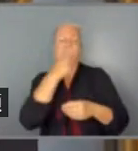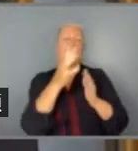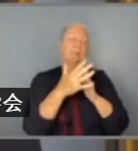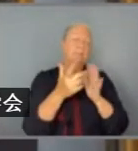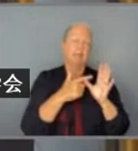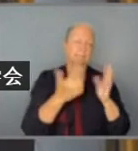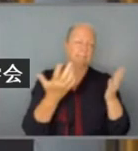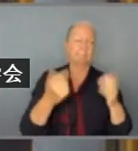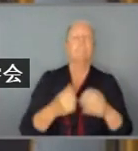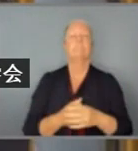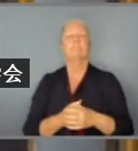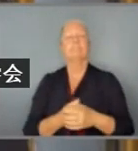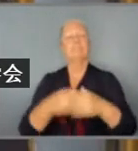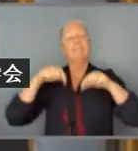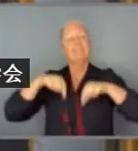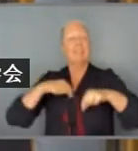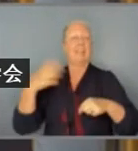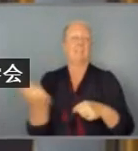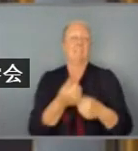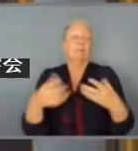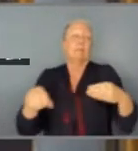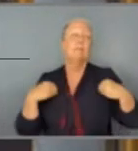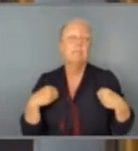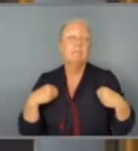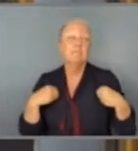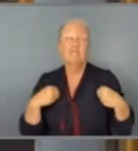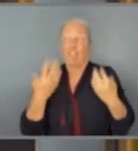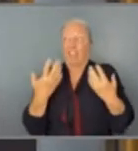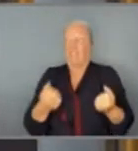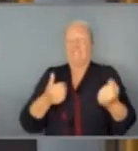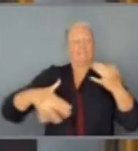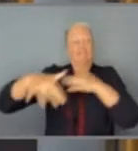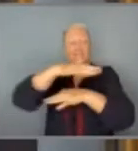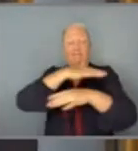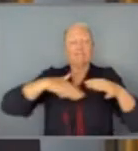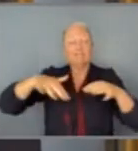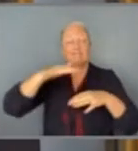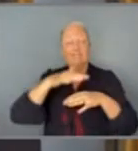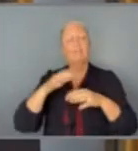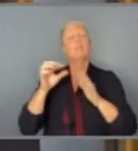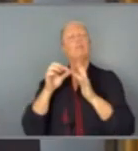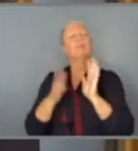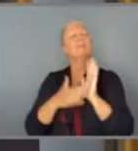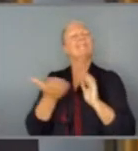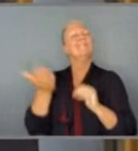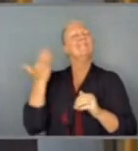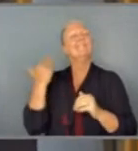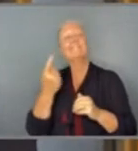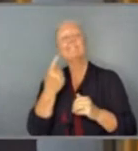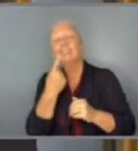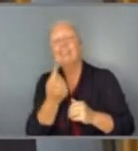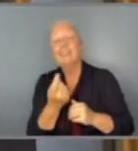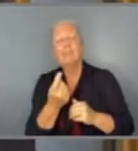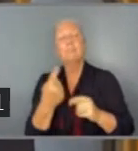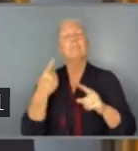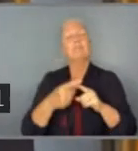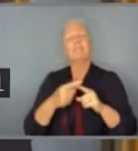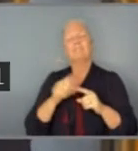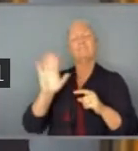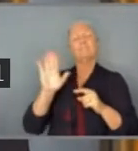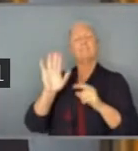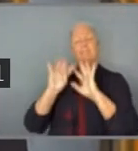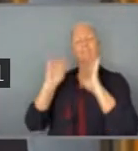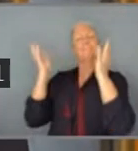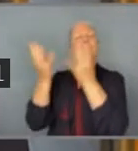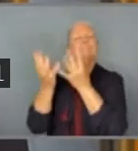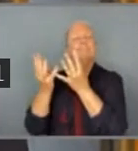here. We have to learn to live with it. The PM's mentioned some of the discussions we had at National Cabinet and have had through